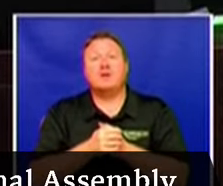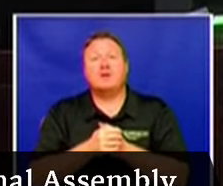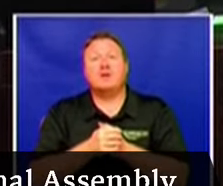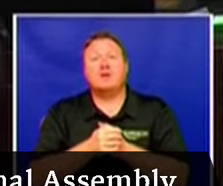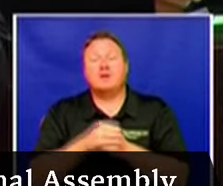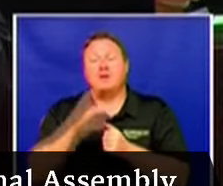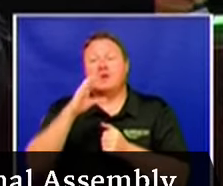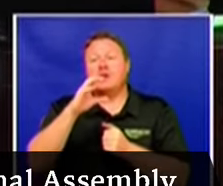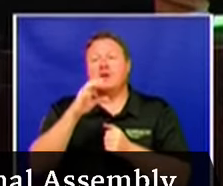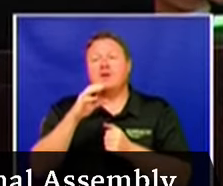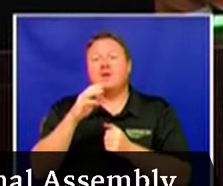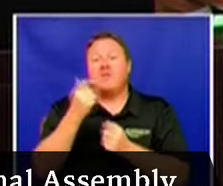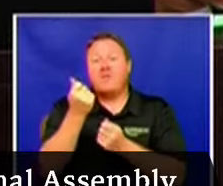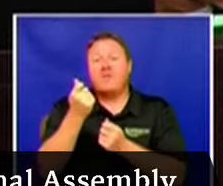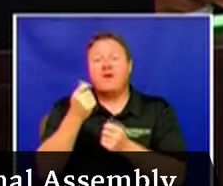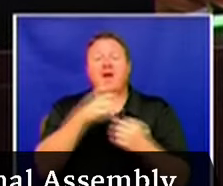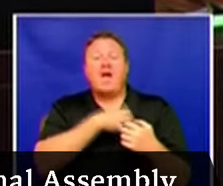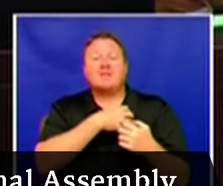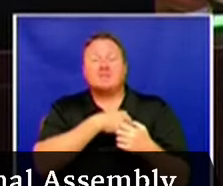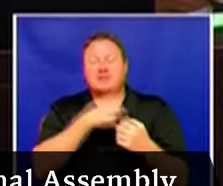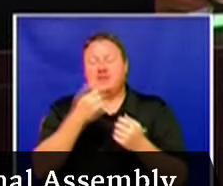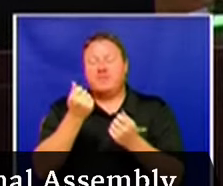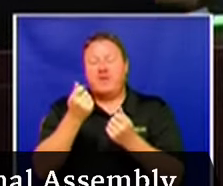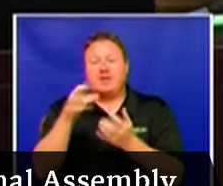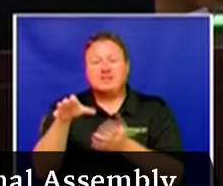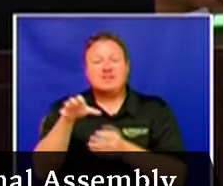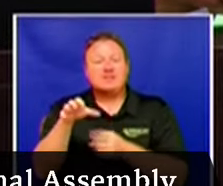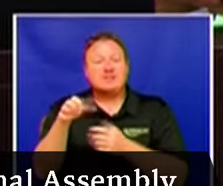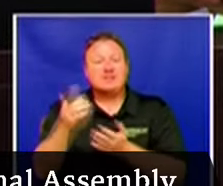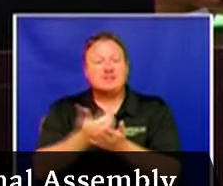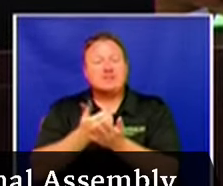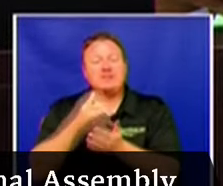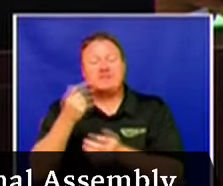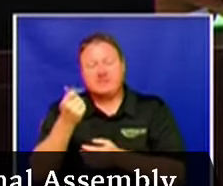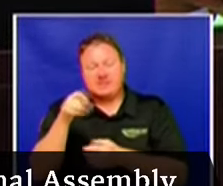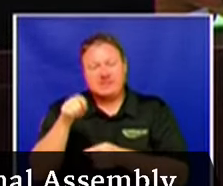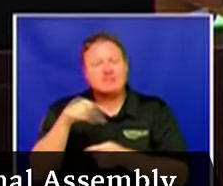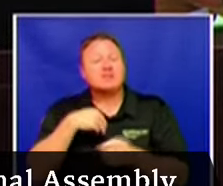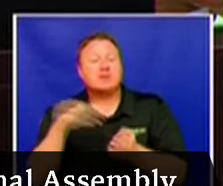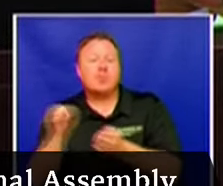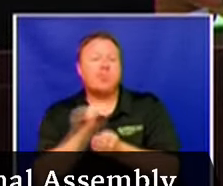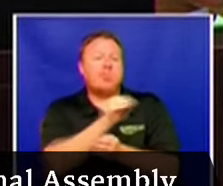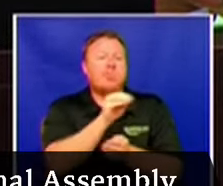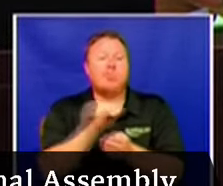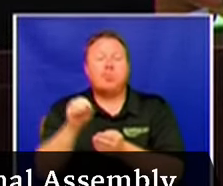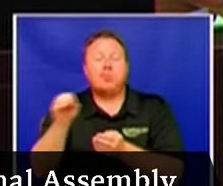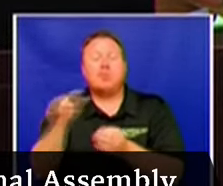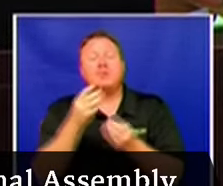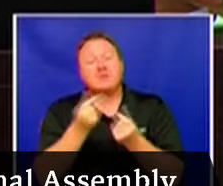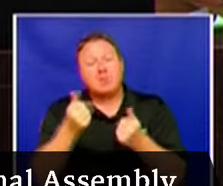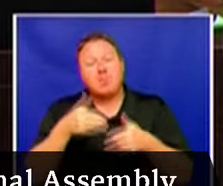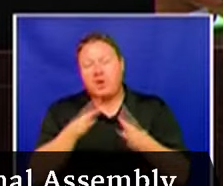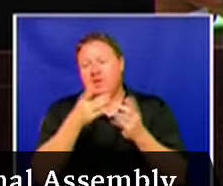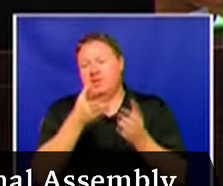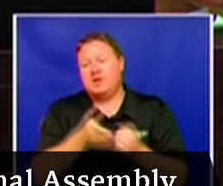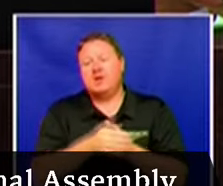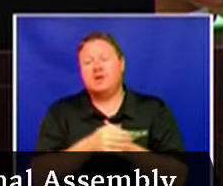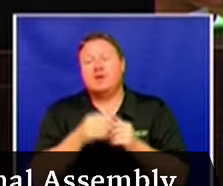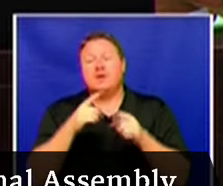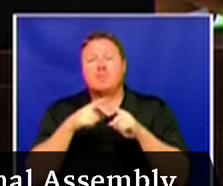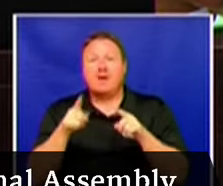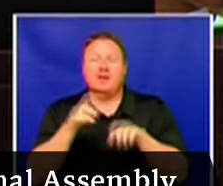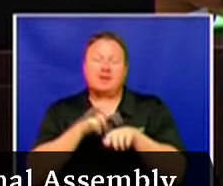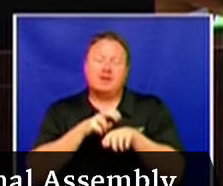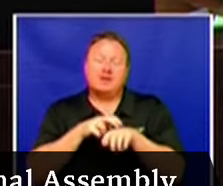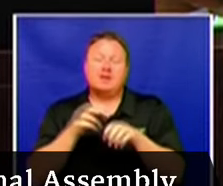yes, are also being deployed for some of those purposes, but we need to be deploying more